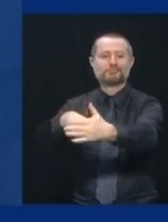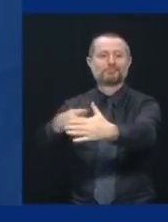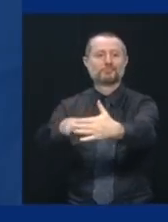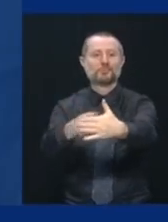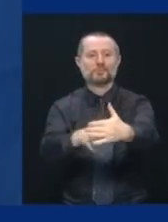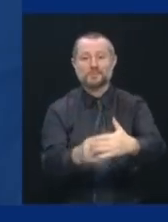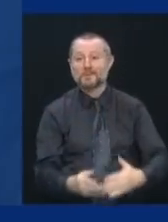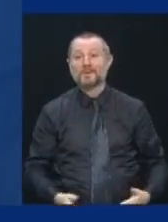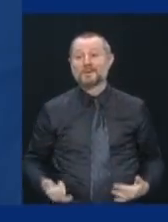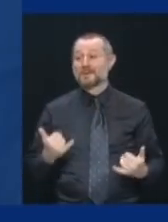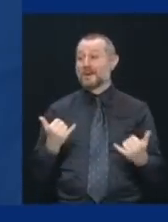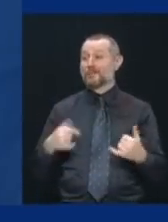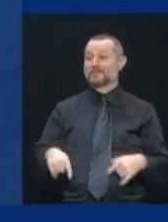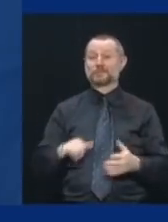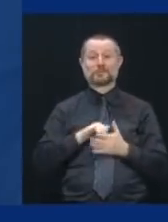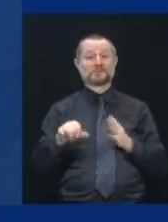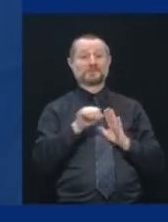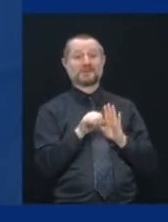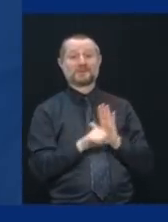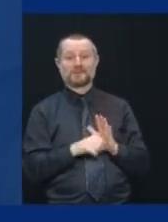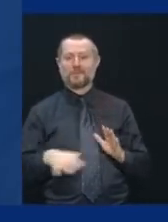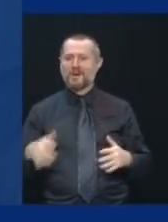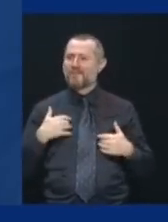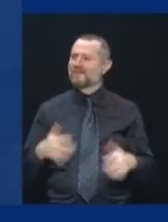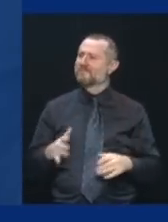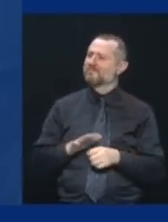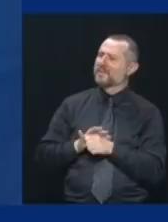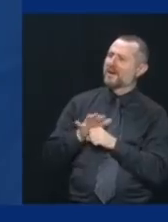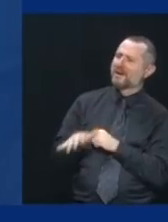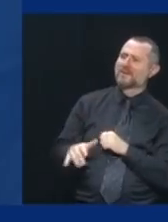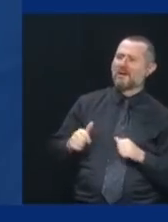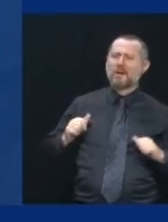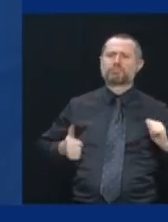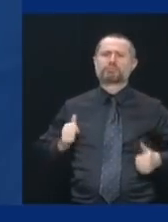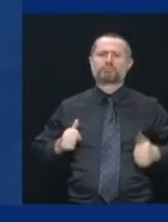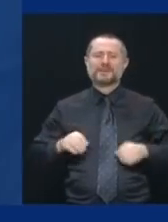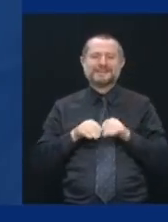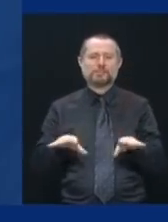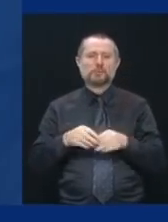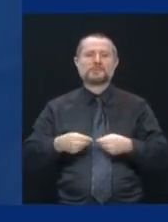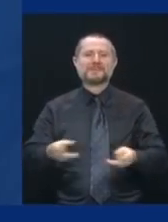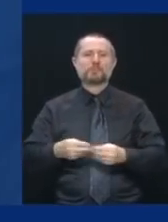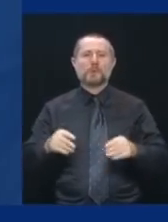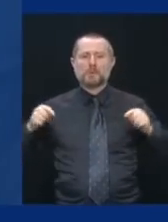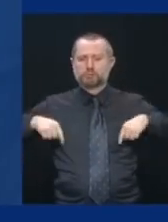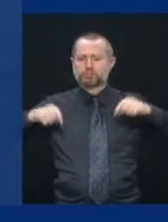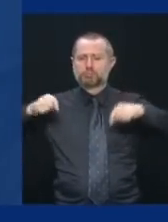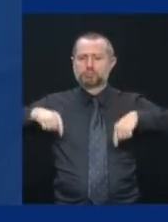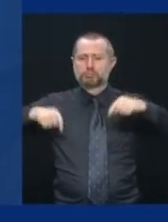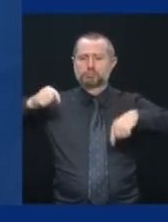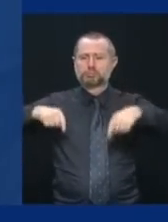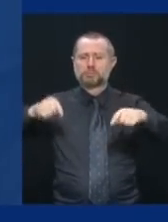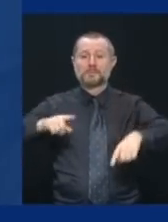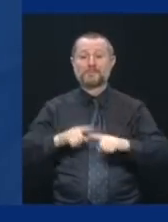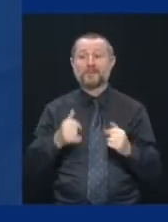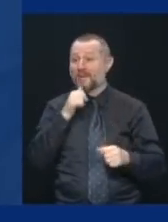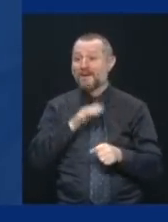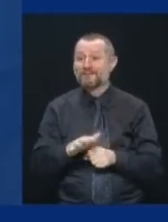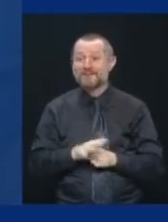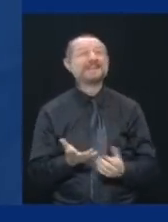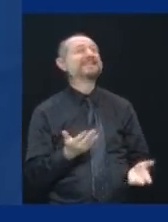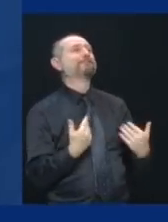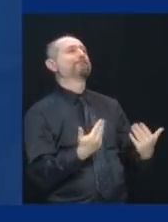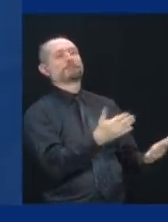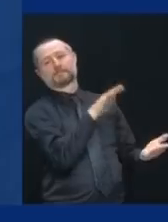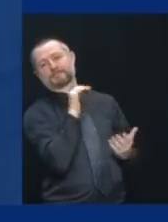have a much larger distribution network than we have supply. We have many